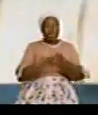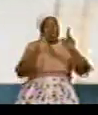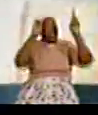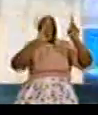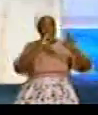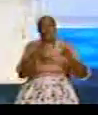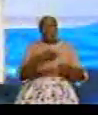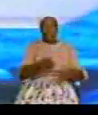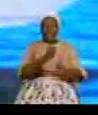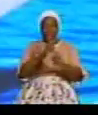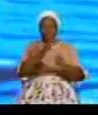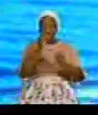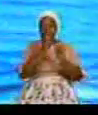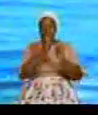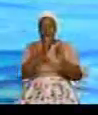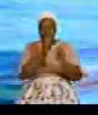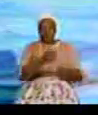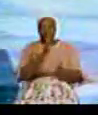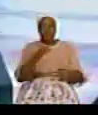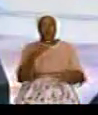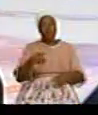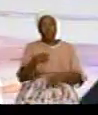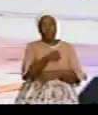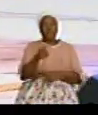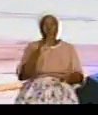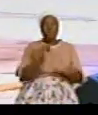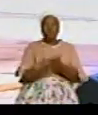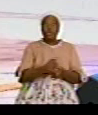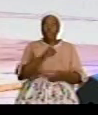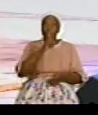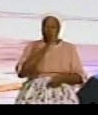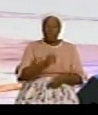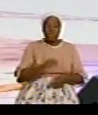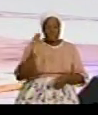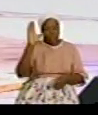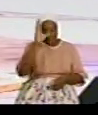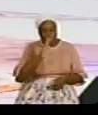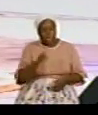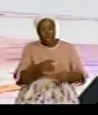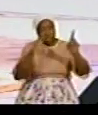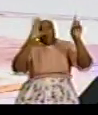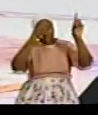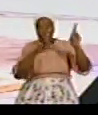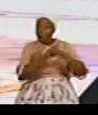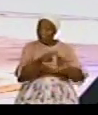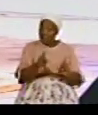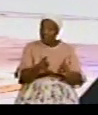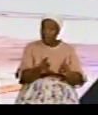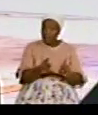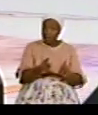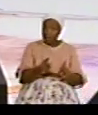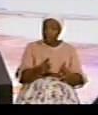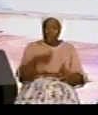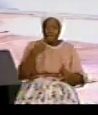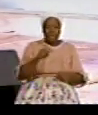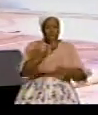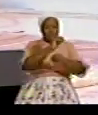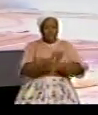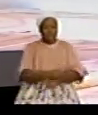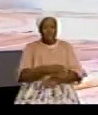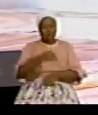a rewarder of them that diligently seek Him. But the tradition